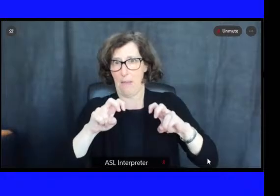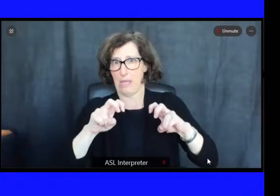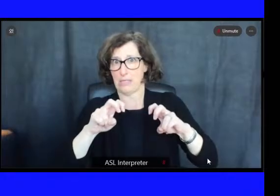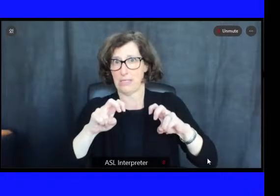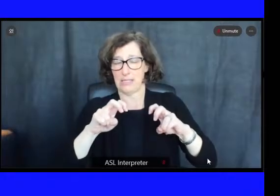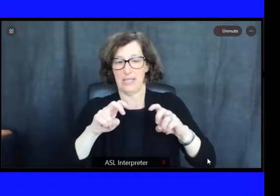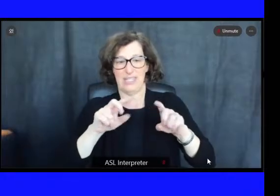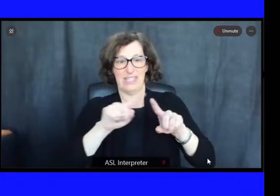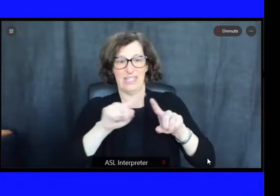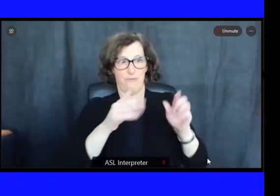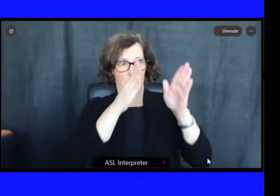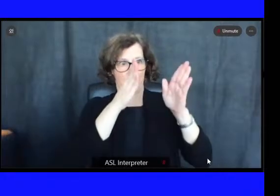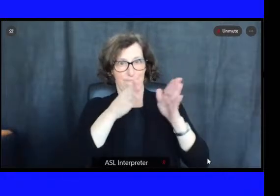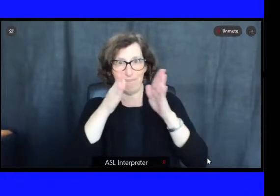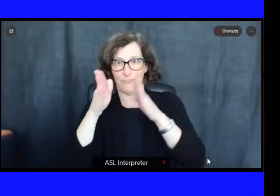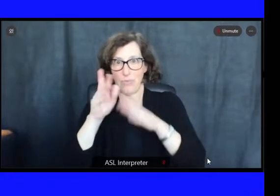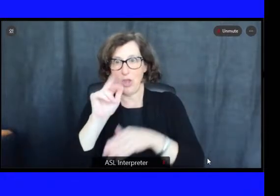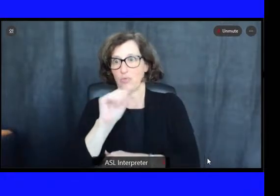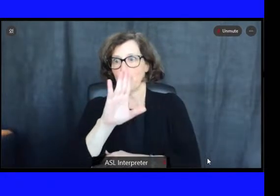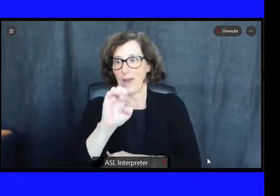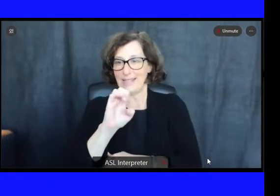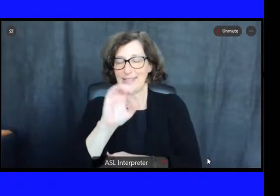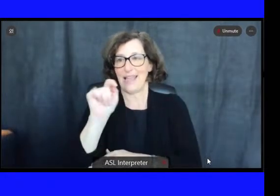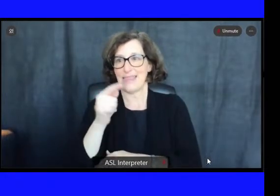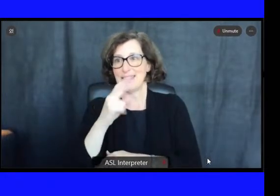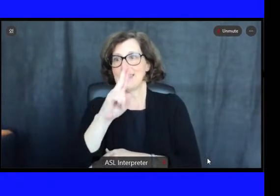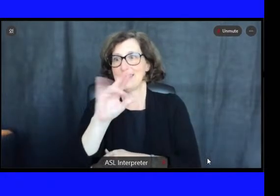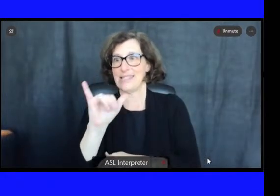intervention. Next slide, please.